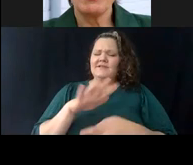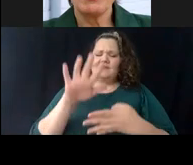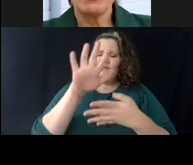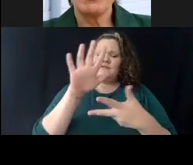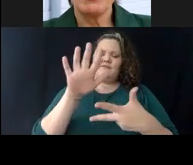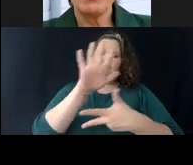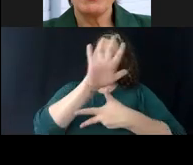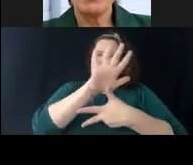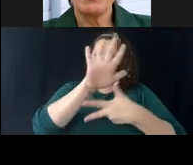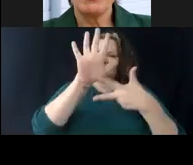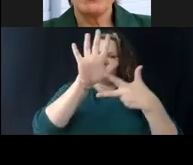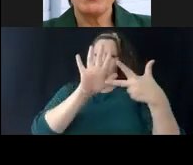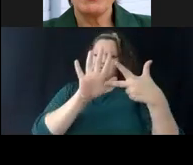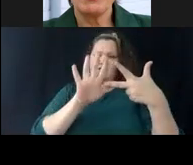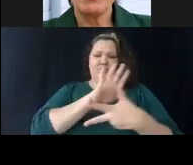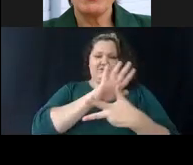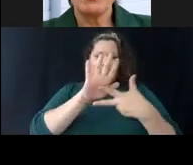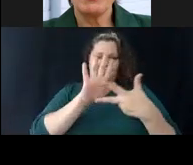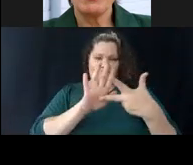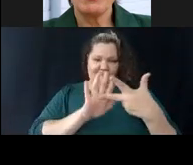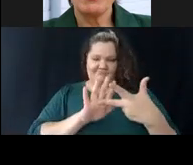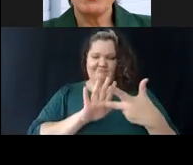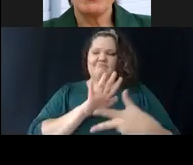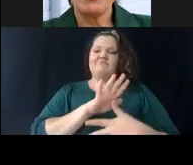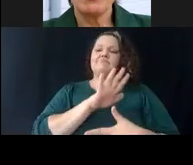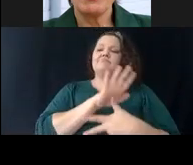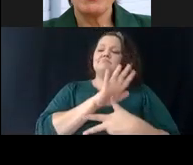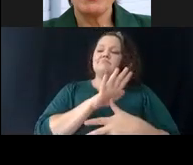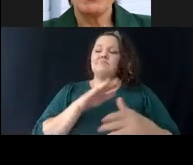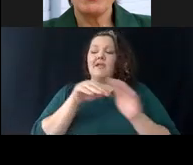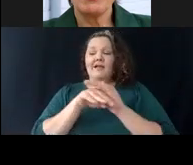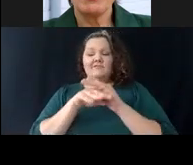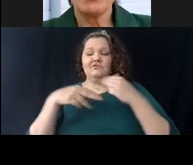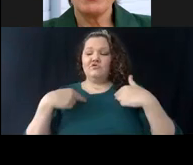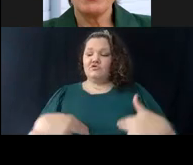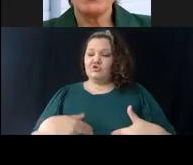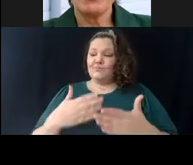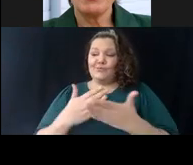to meet the needs of a variety of people. And that's what I want to talk about today.